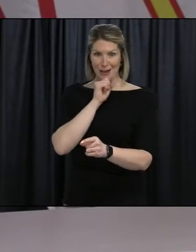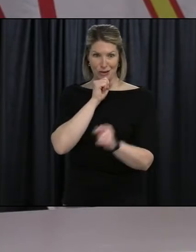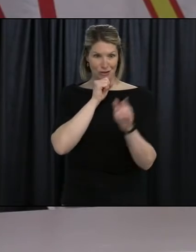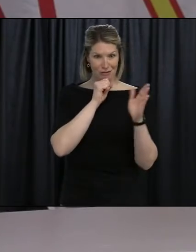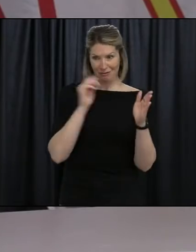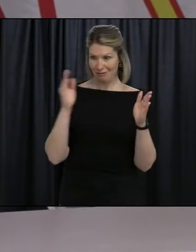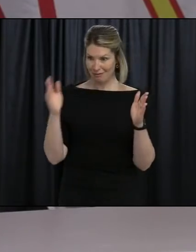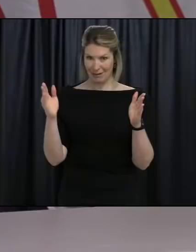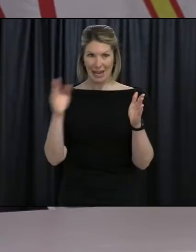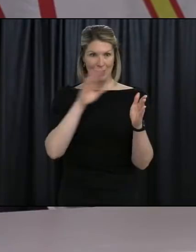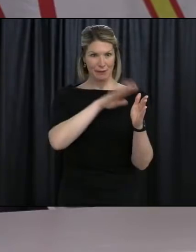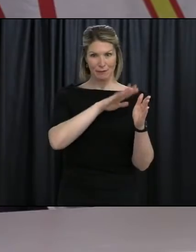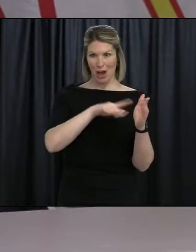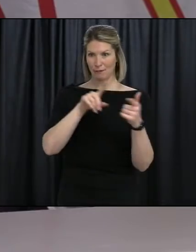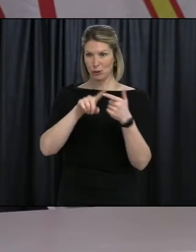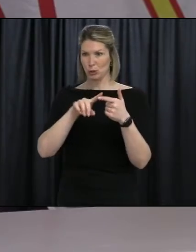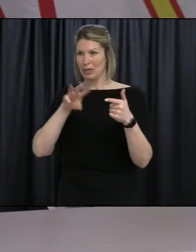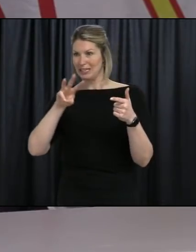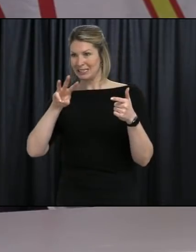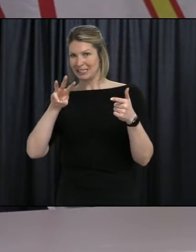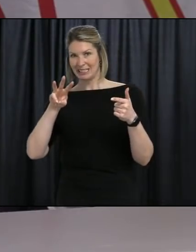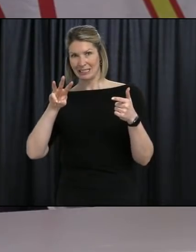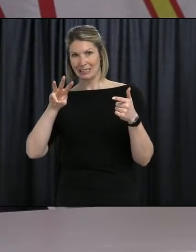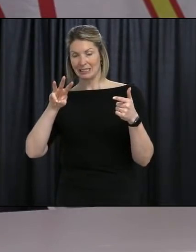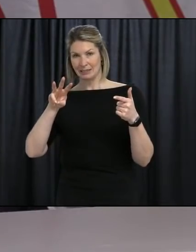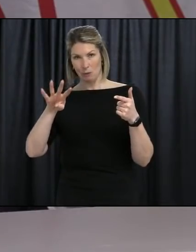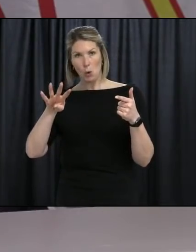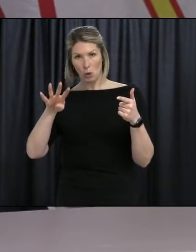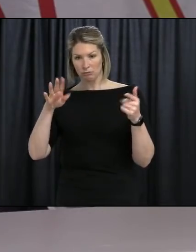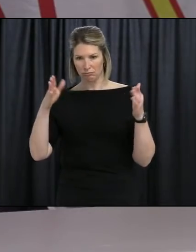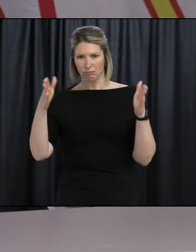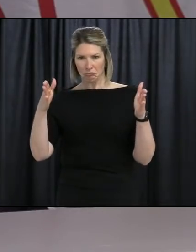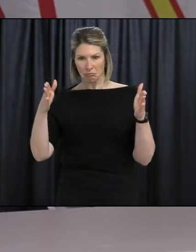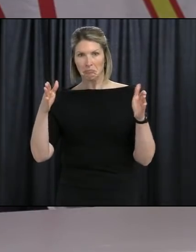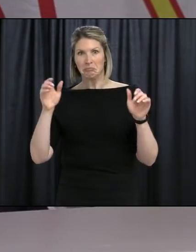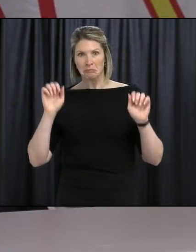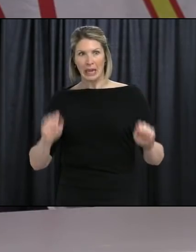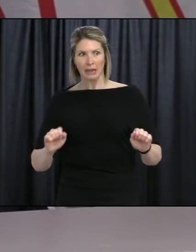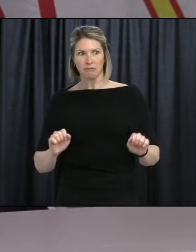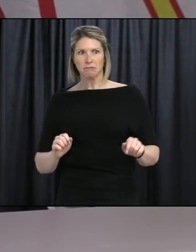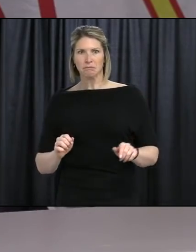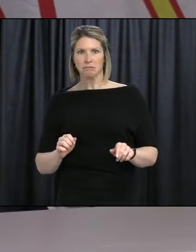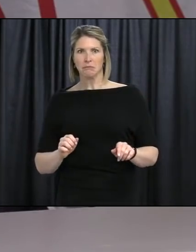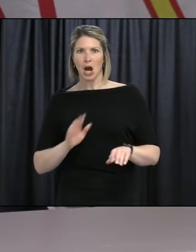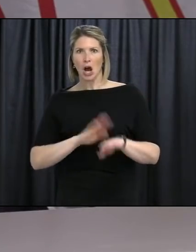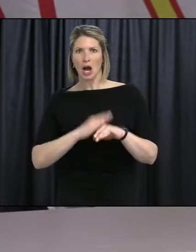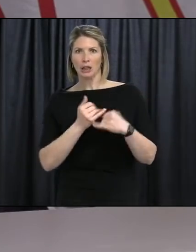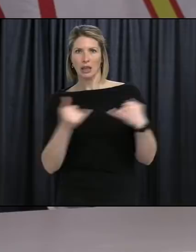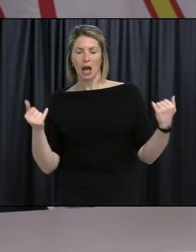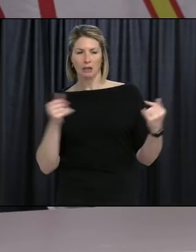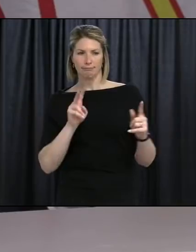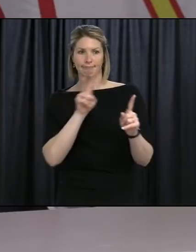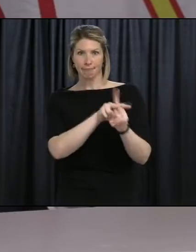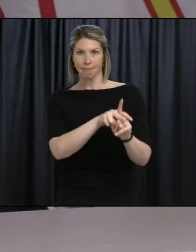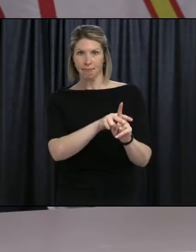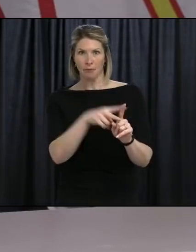can get can go online and get an appointment for the AstraZeneca vaccine.